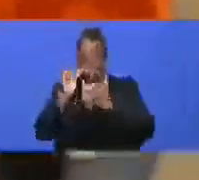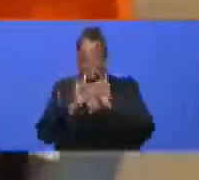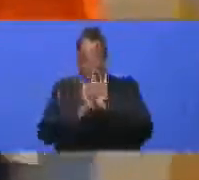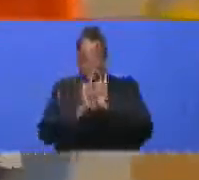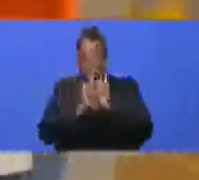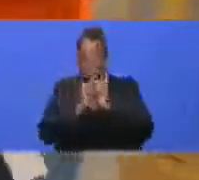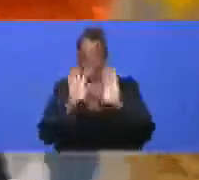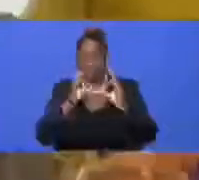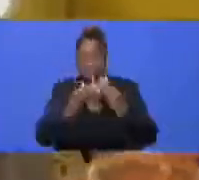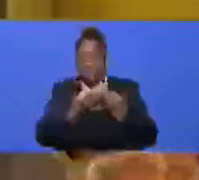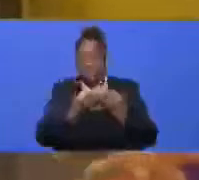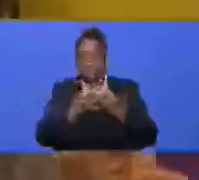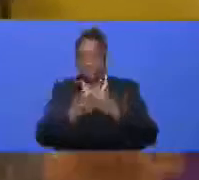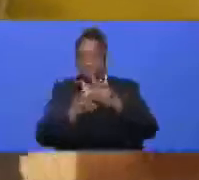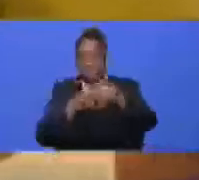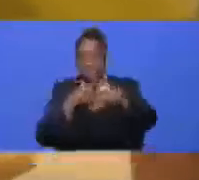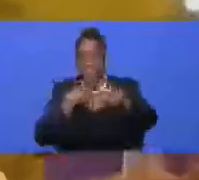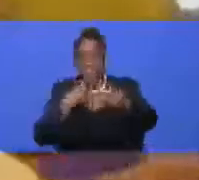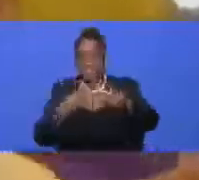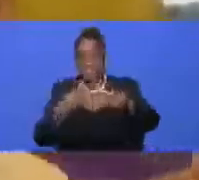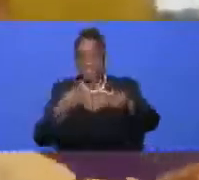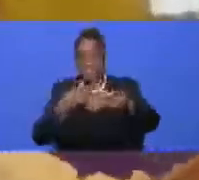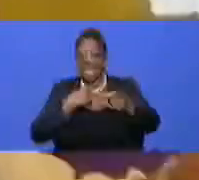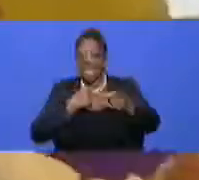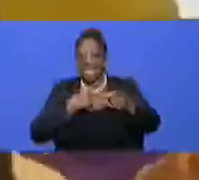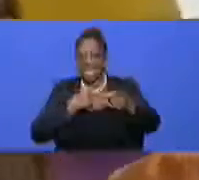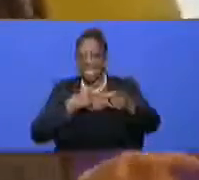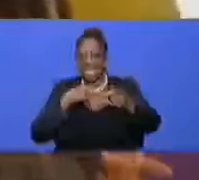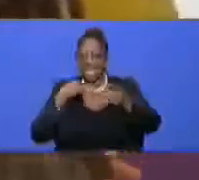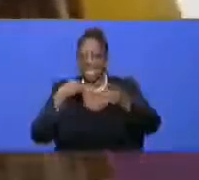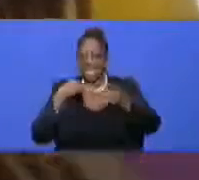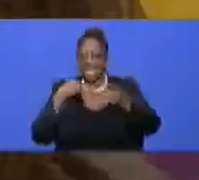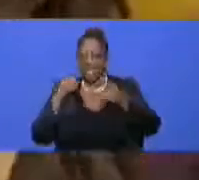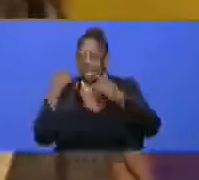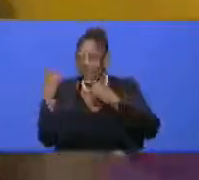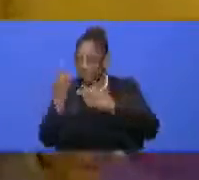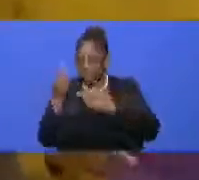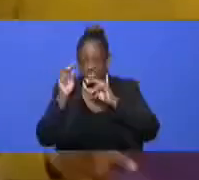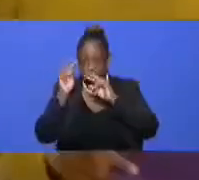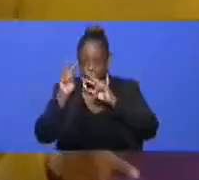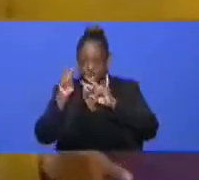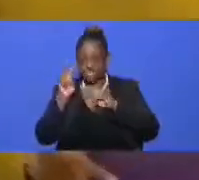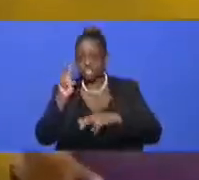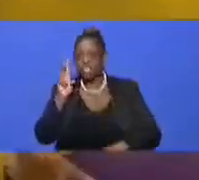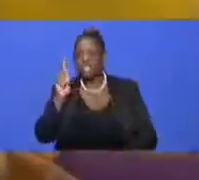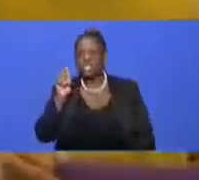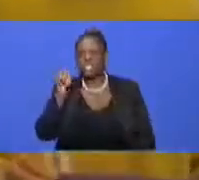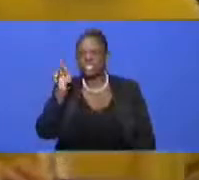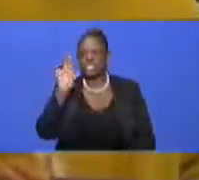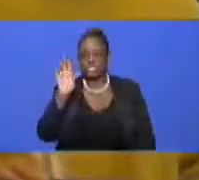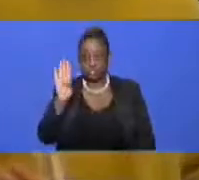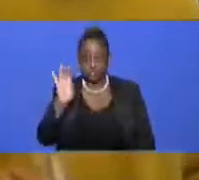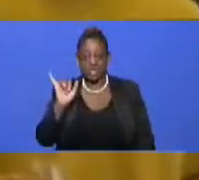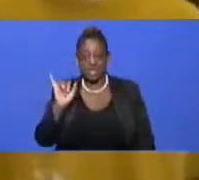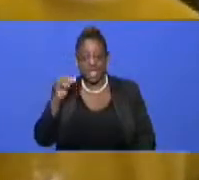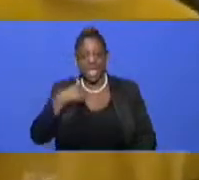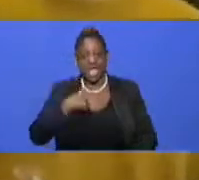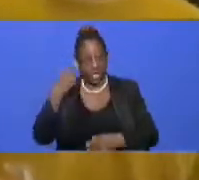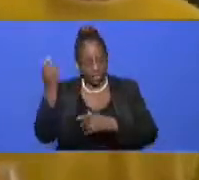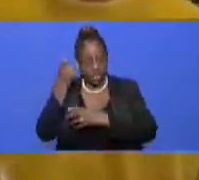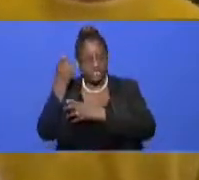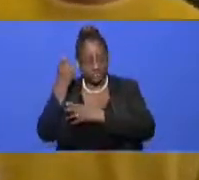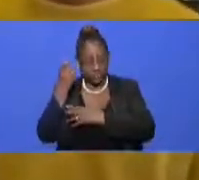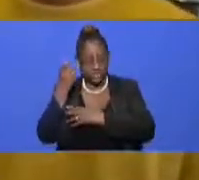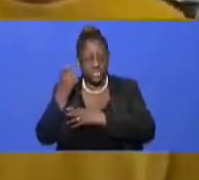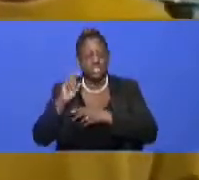When I was in the Bahamas, I always watched the Kentucky Derby, and I said in order to win the Kentucky Derby, I had to be in